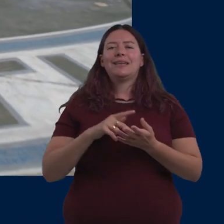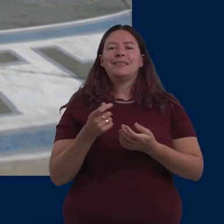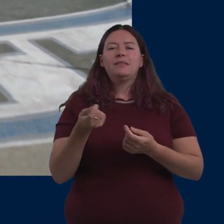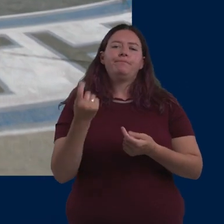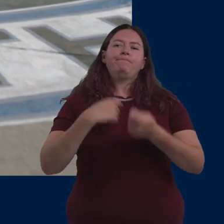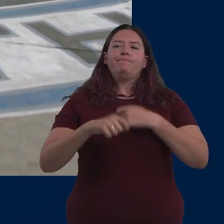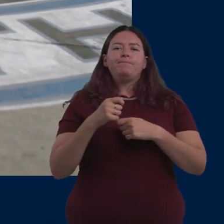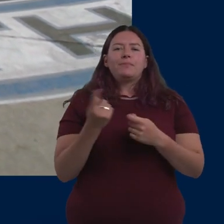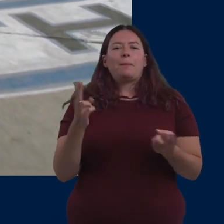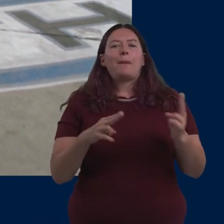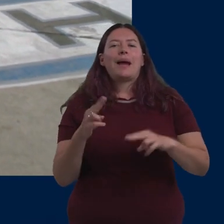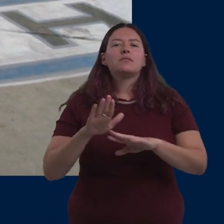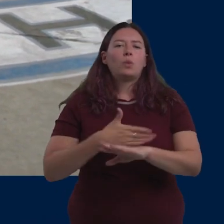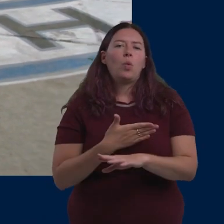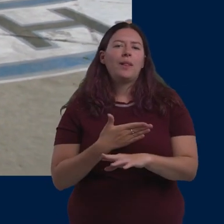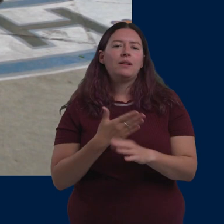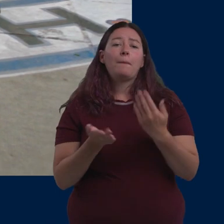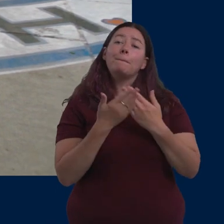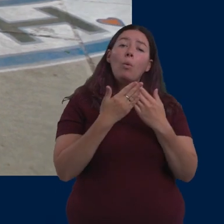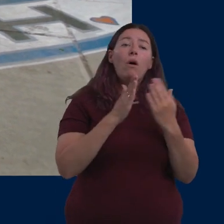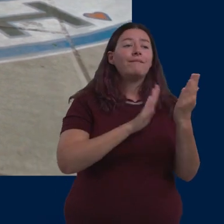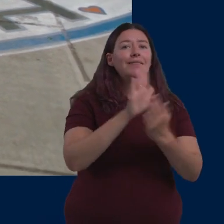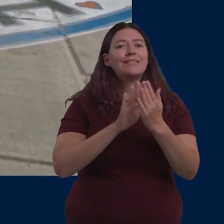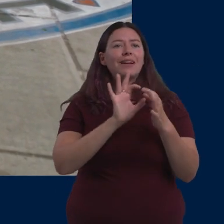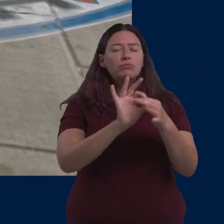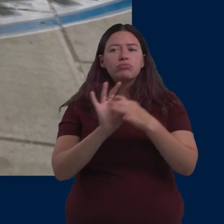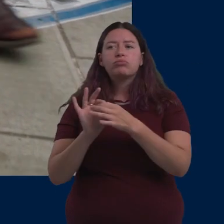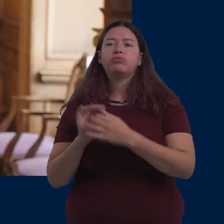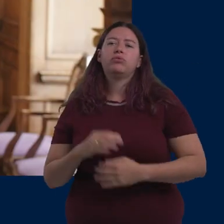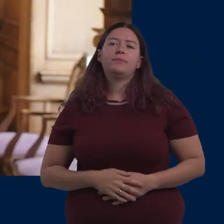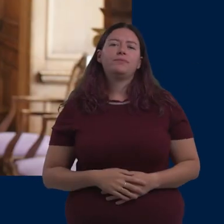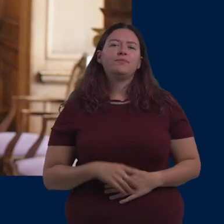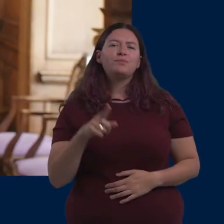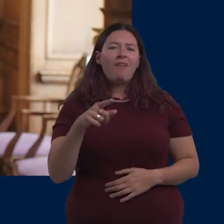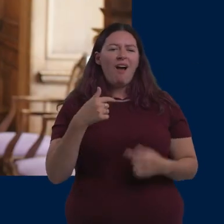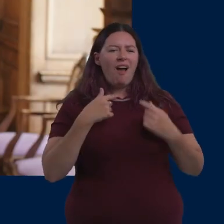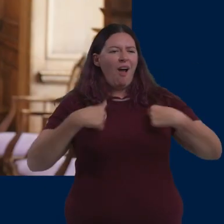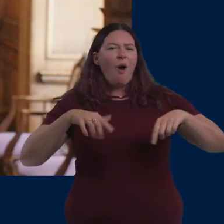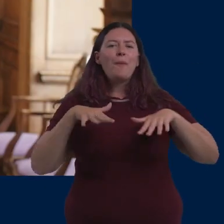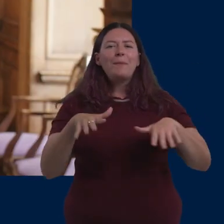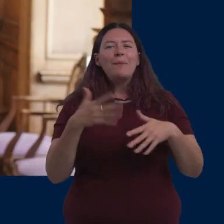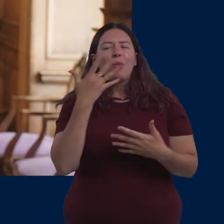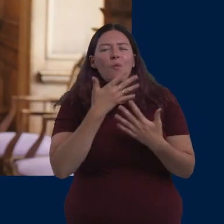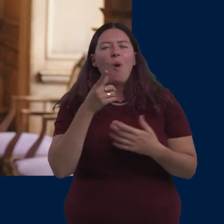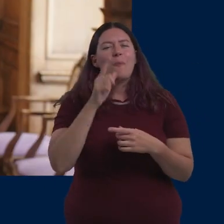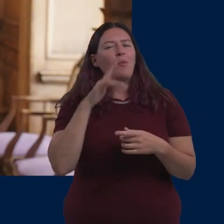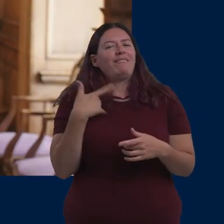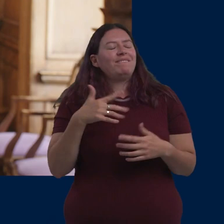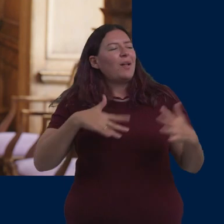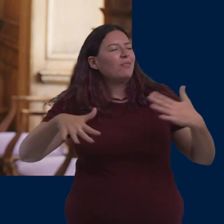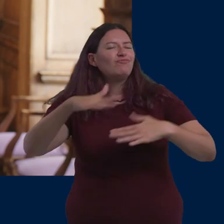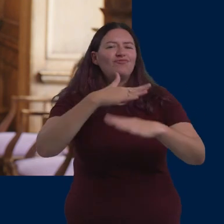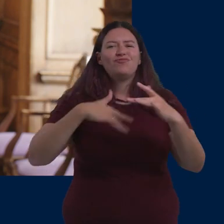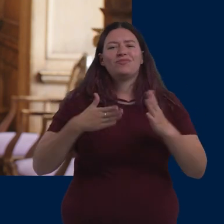gradual return. You will experience more face-to-face interaction and above all, you will feel the warmth of our people as you move around